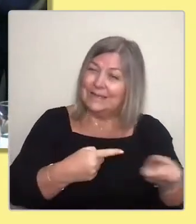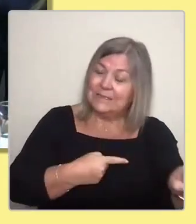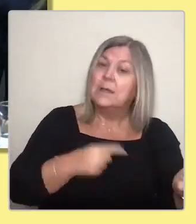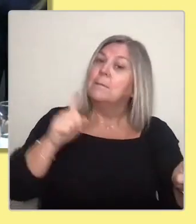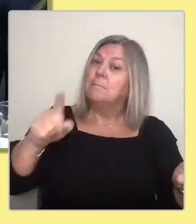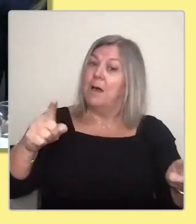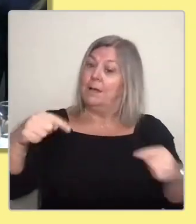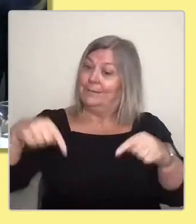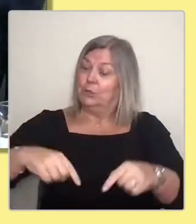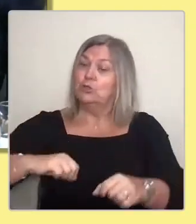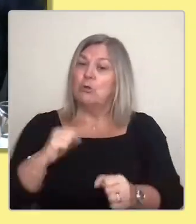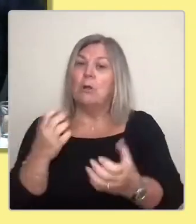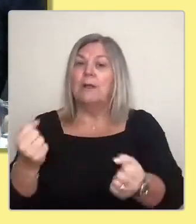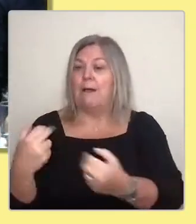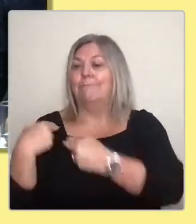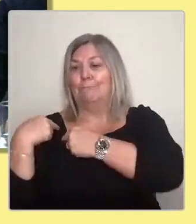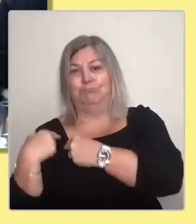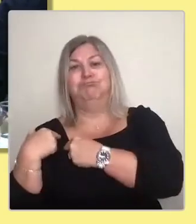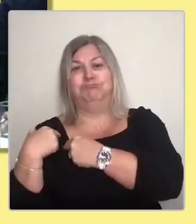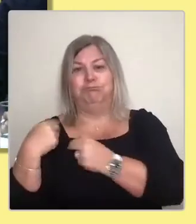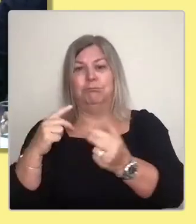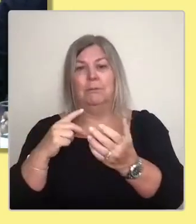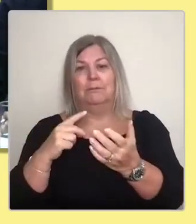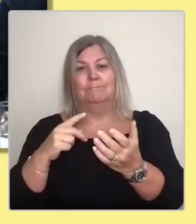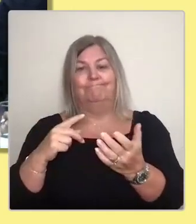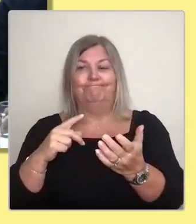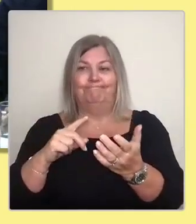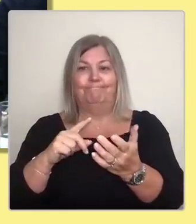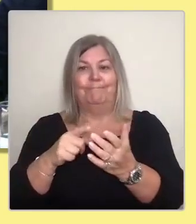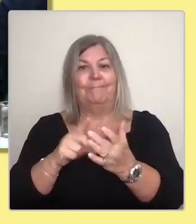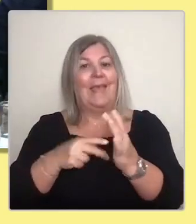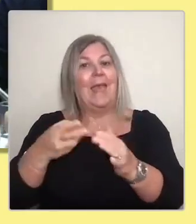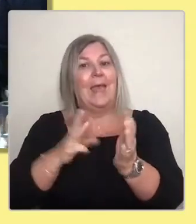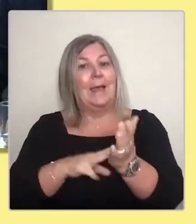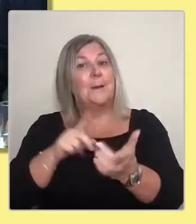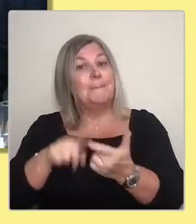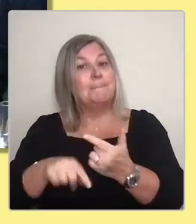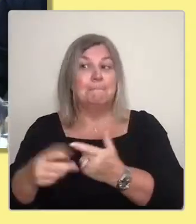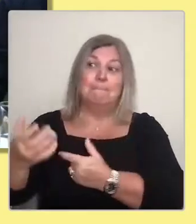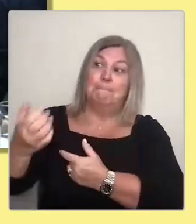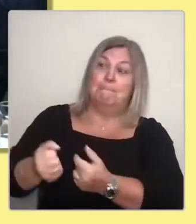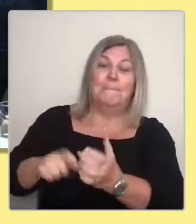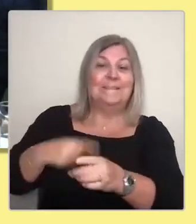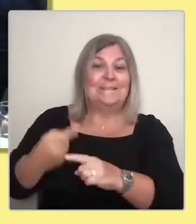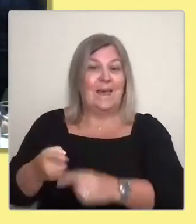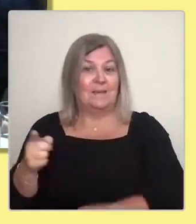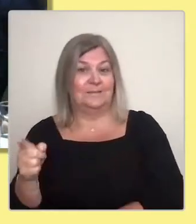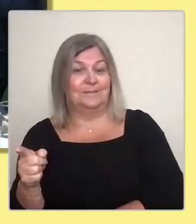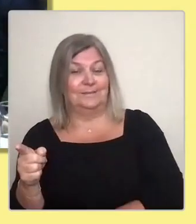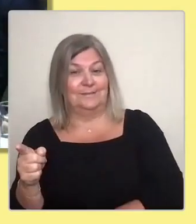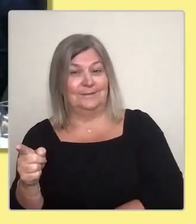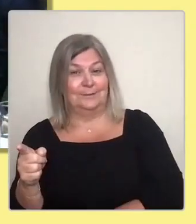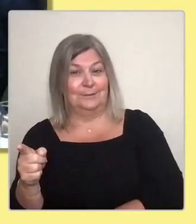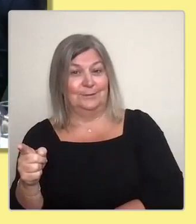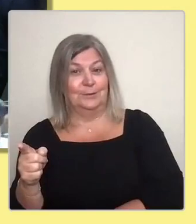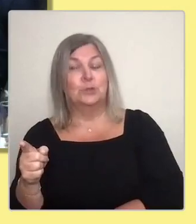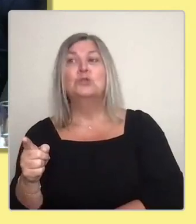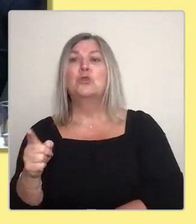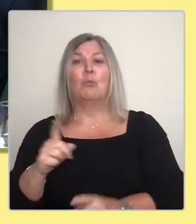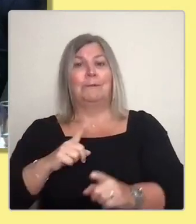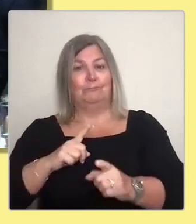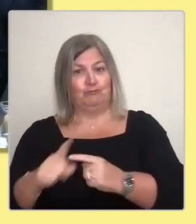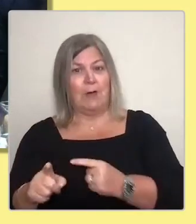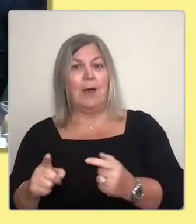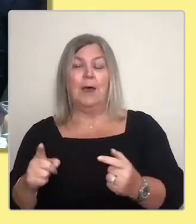progressive. When it comes to the only business tax that we have, non-domestic rates, we've used that to be more progressive in terms